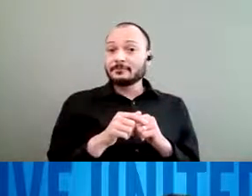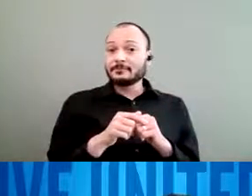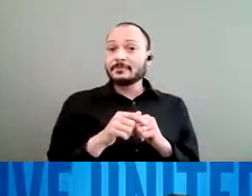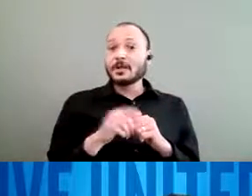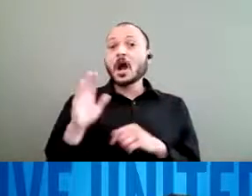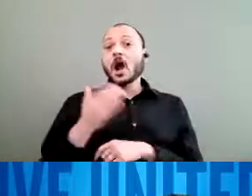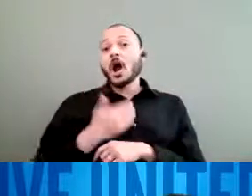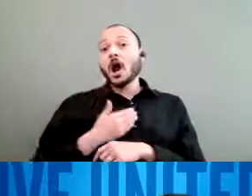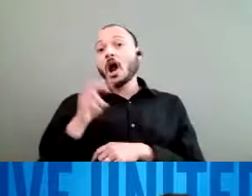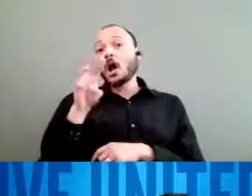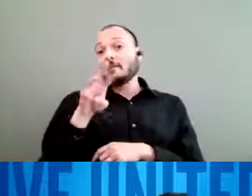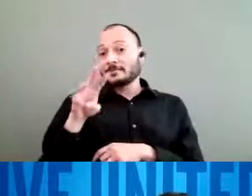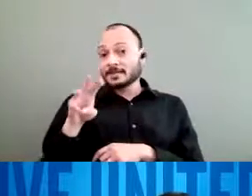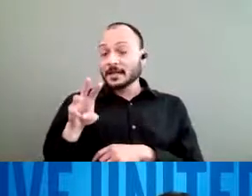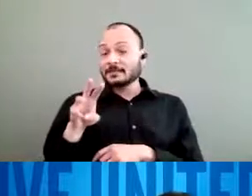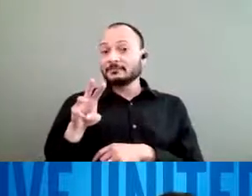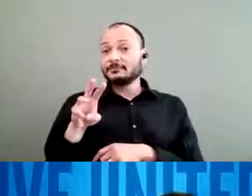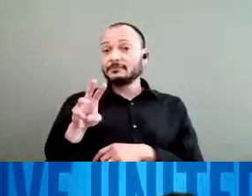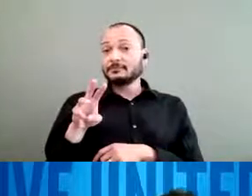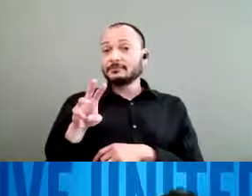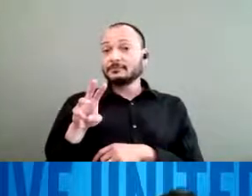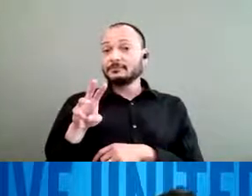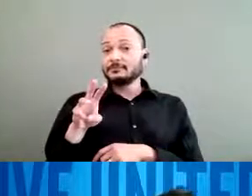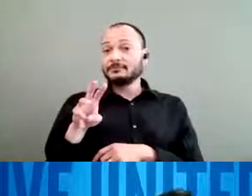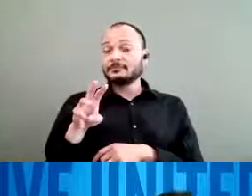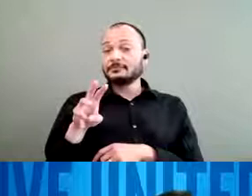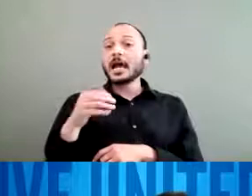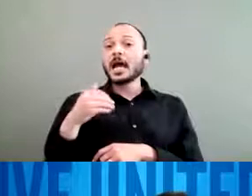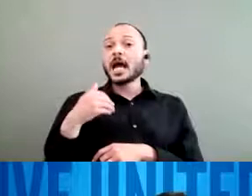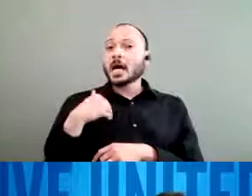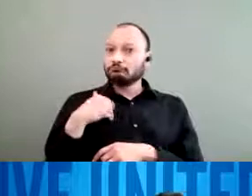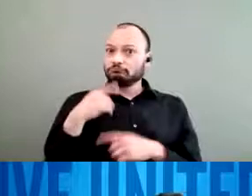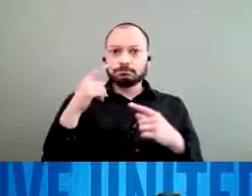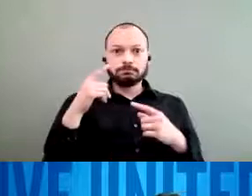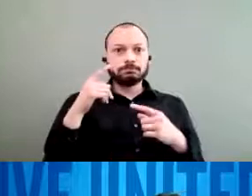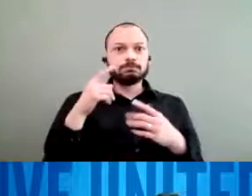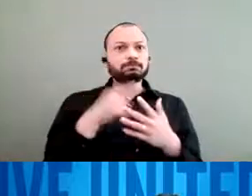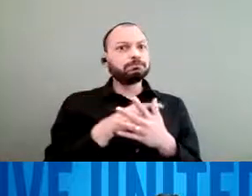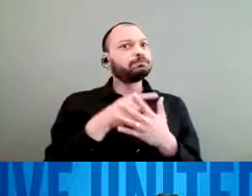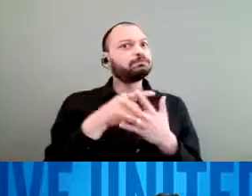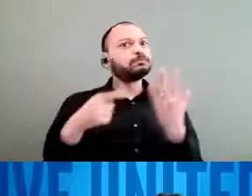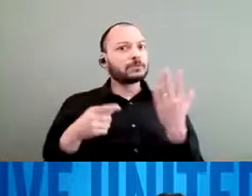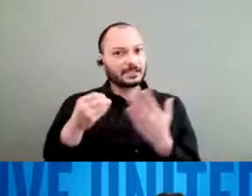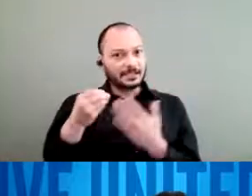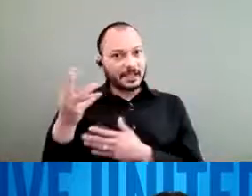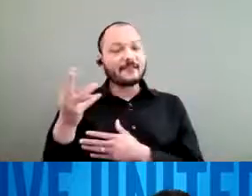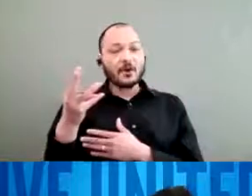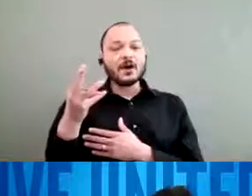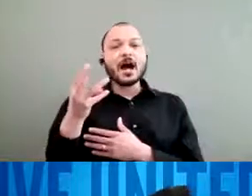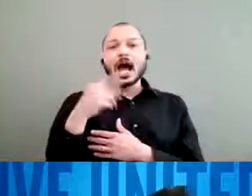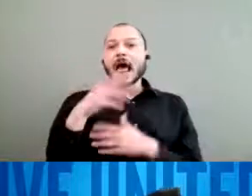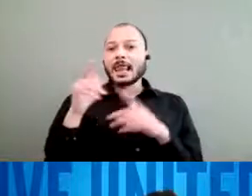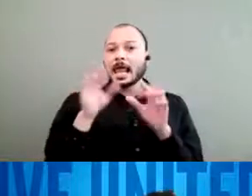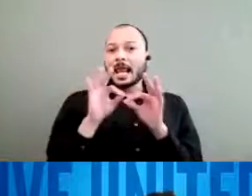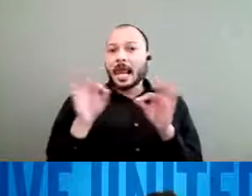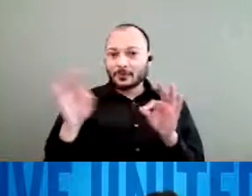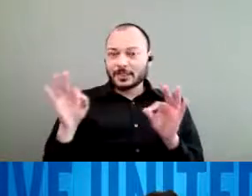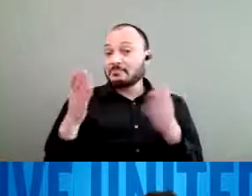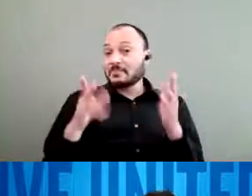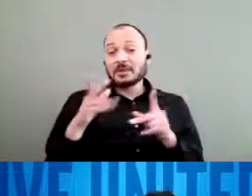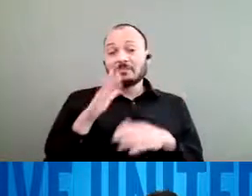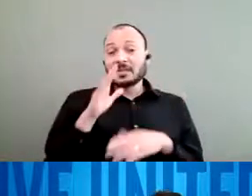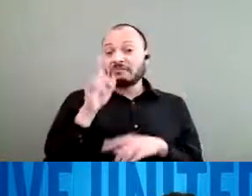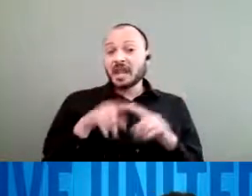website actually comes in several languages. You know, for folks who might not be able to read all of